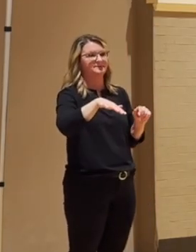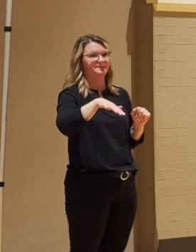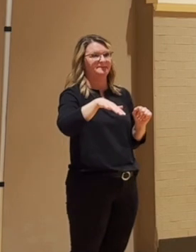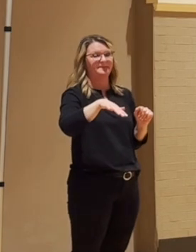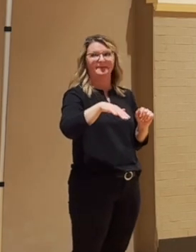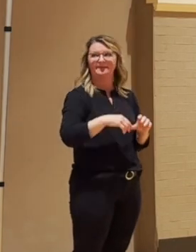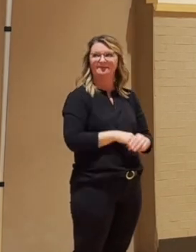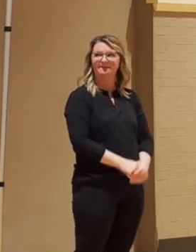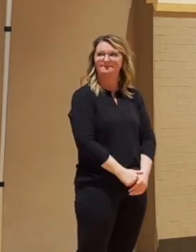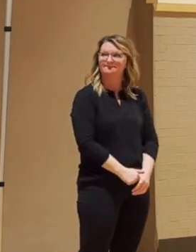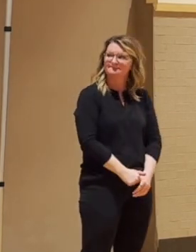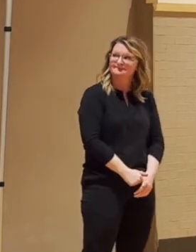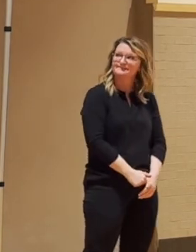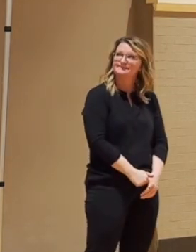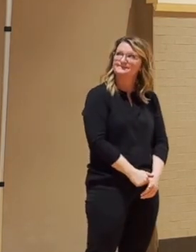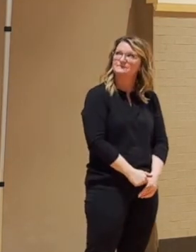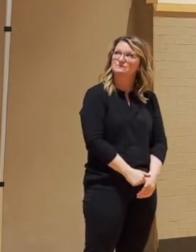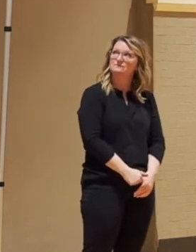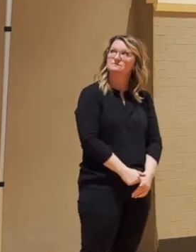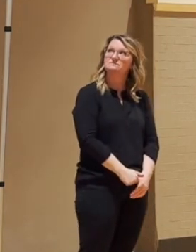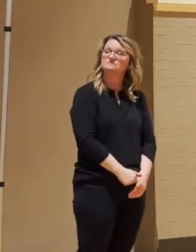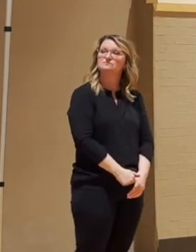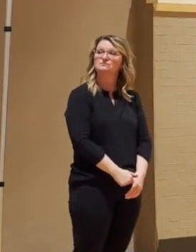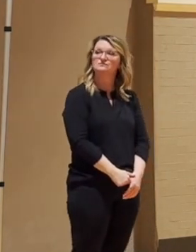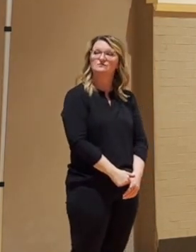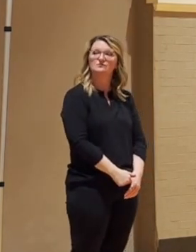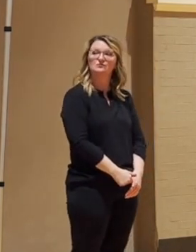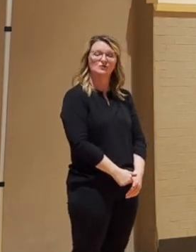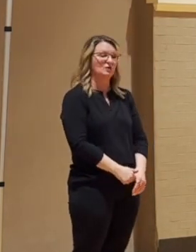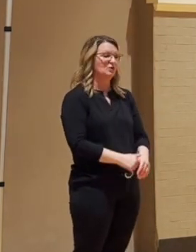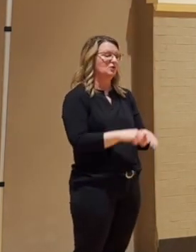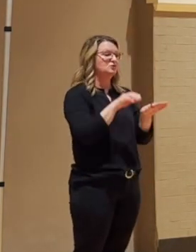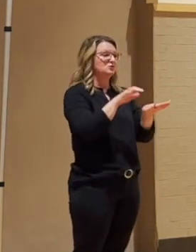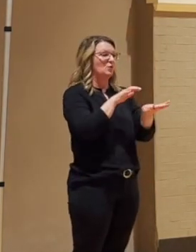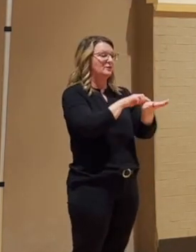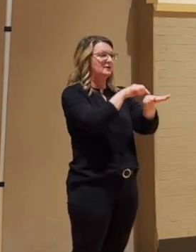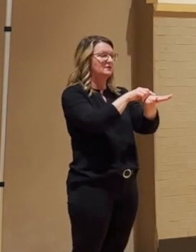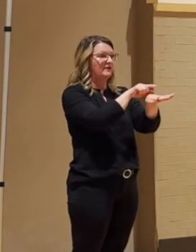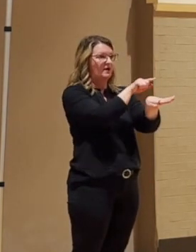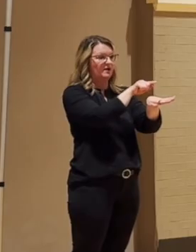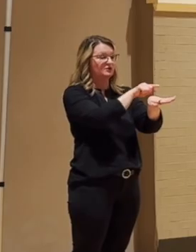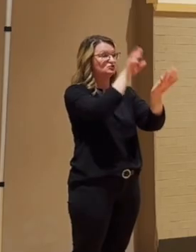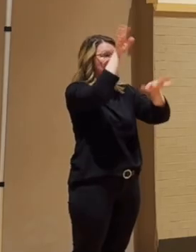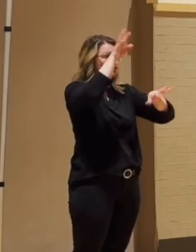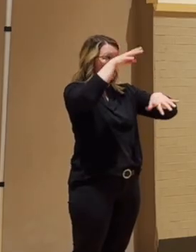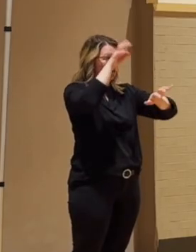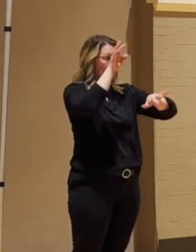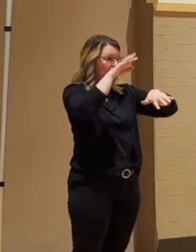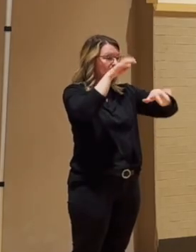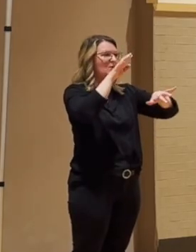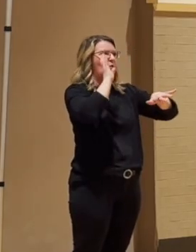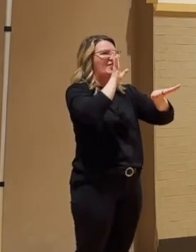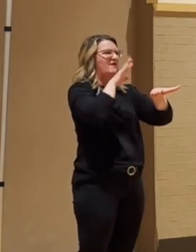Okay, okay. So diverting sewer during a storm event, diverting some flows